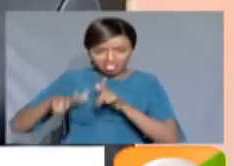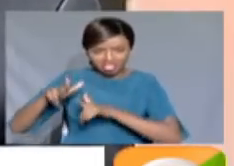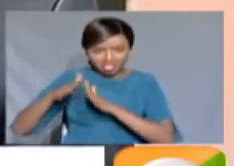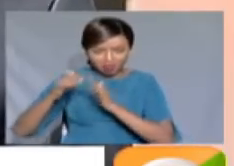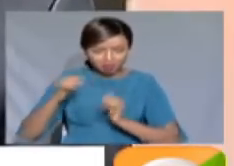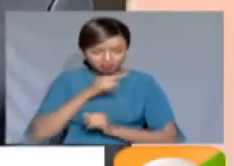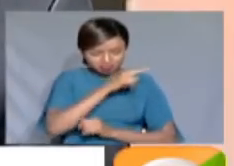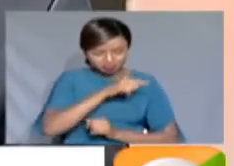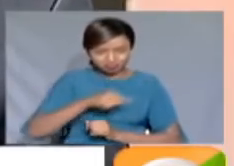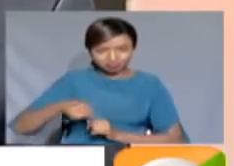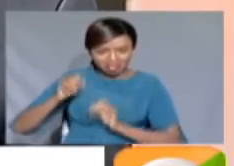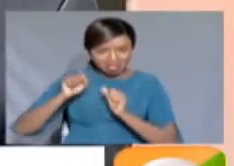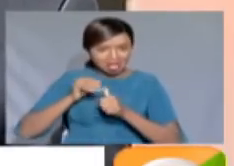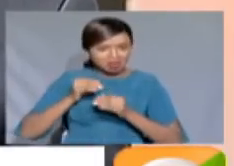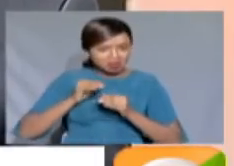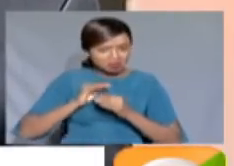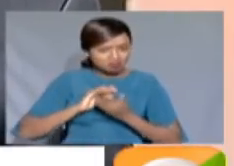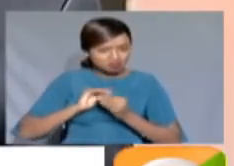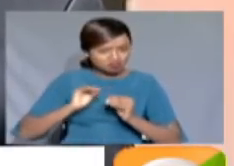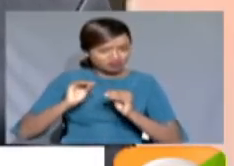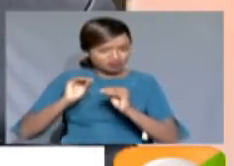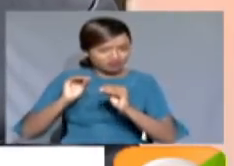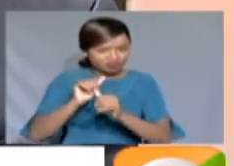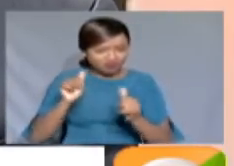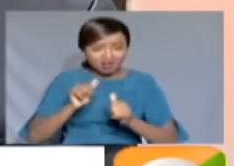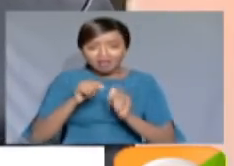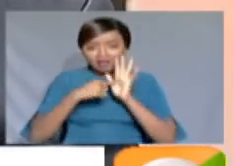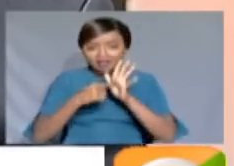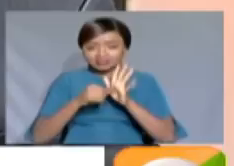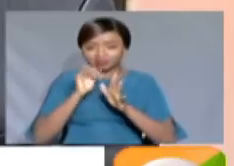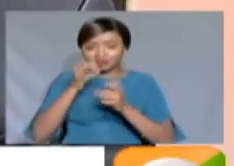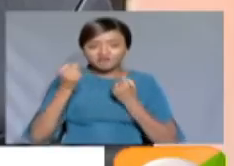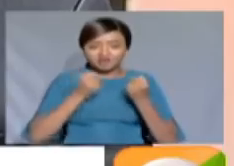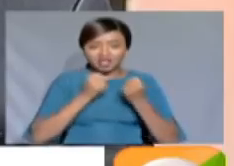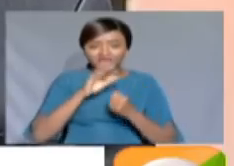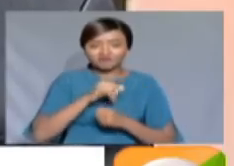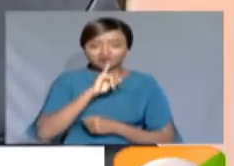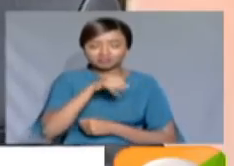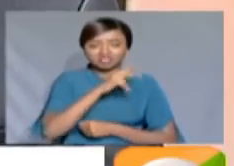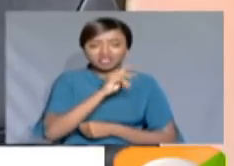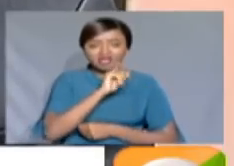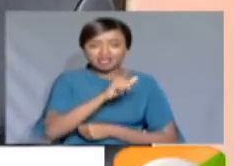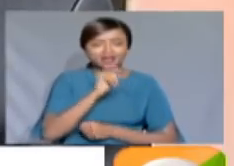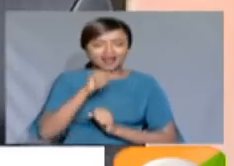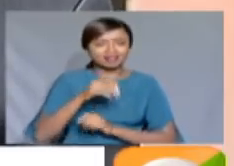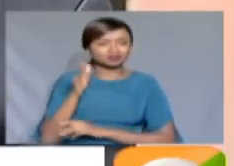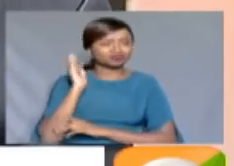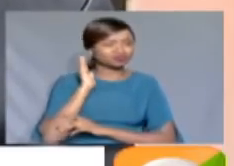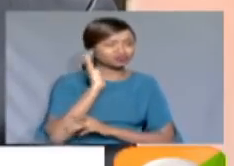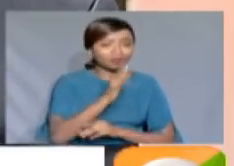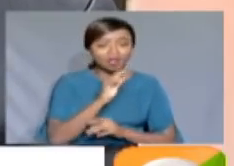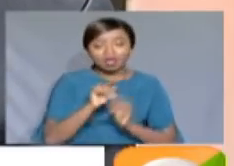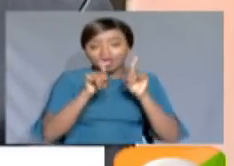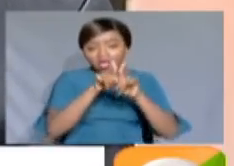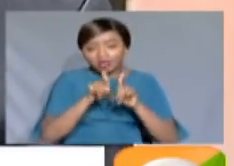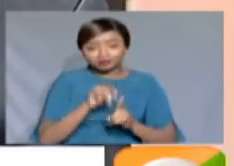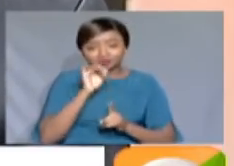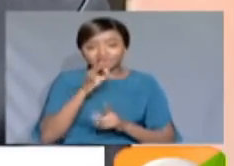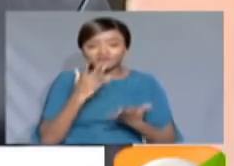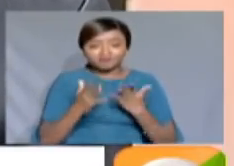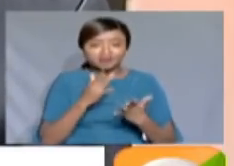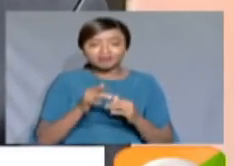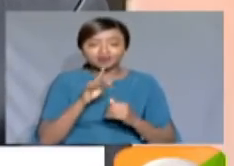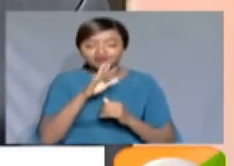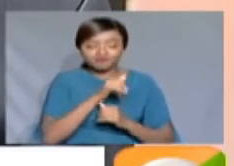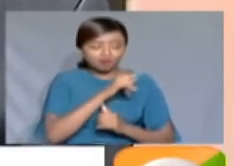move. Because the one that are moving directly to the airport or move from the airport can go up. And again, if you're turning to